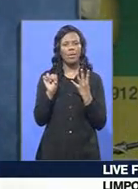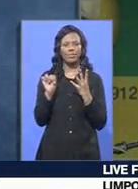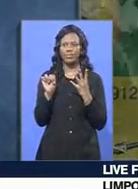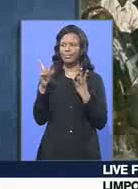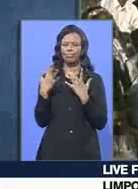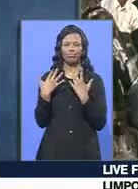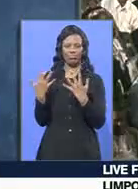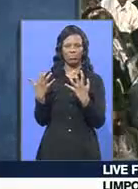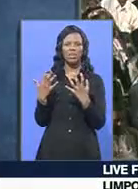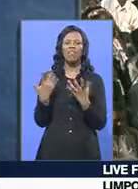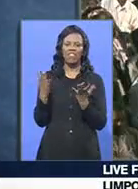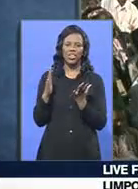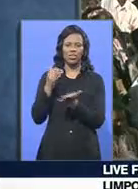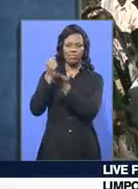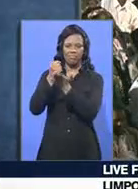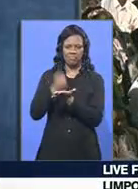Assembly.